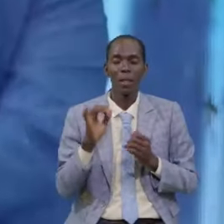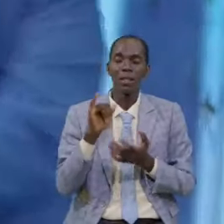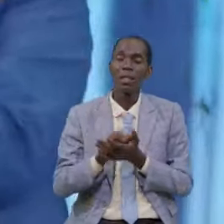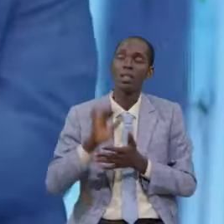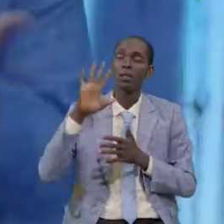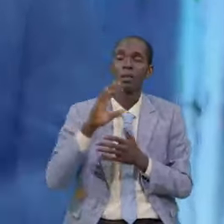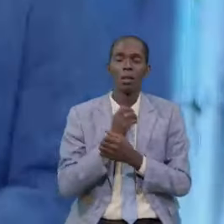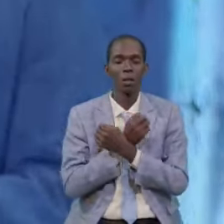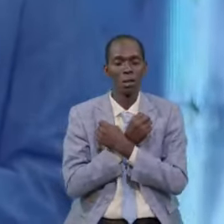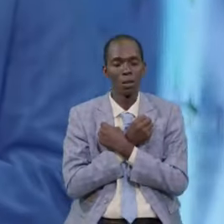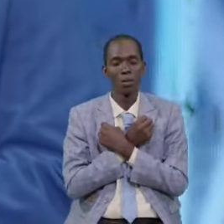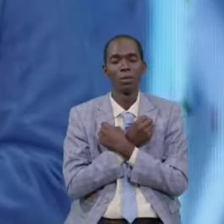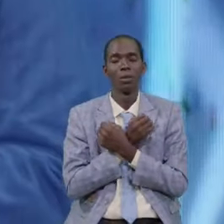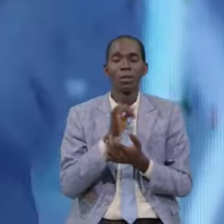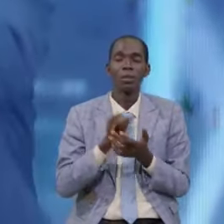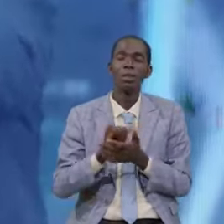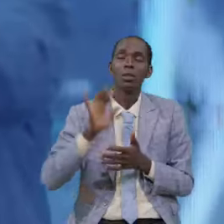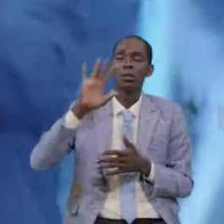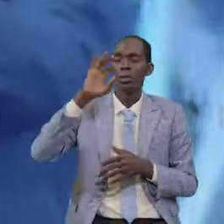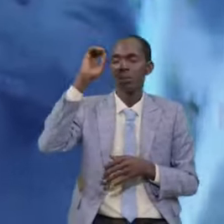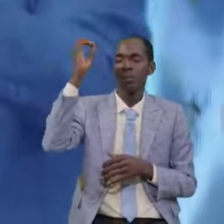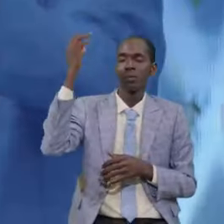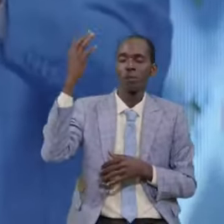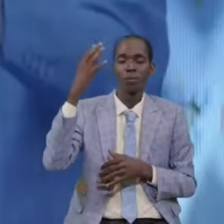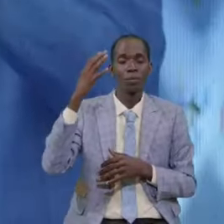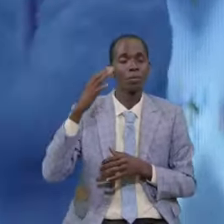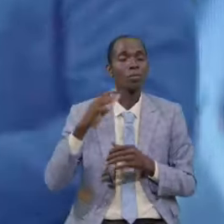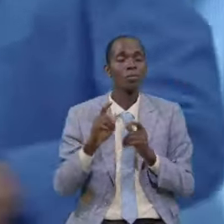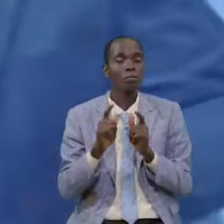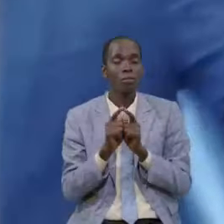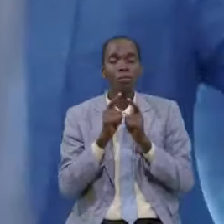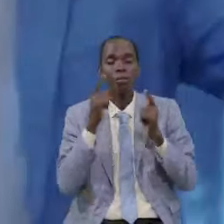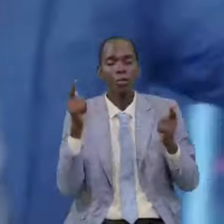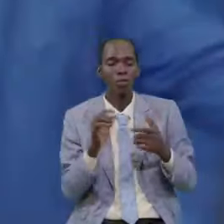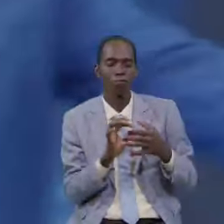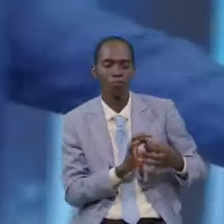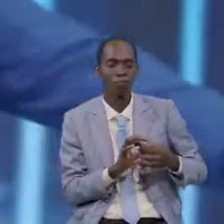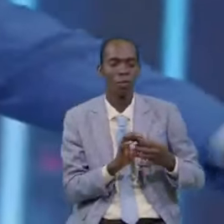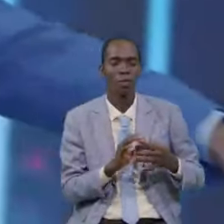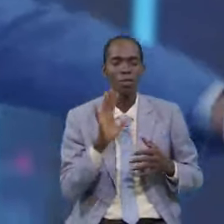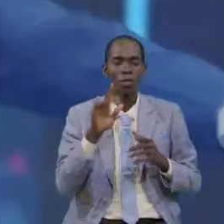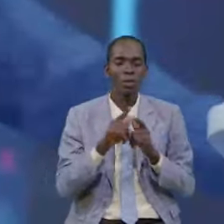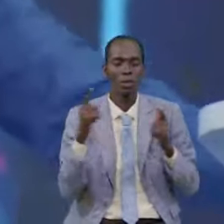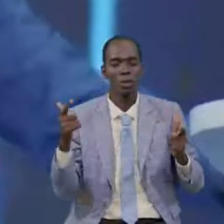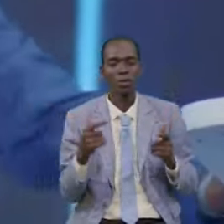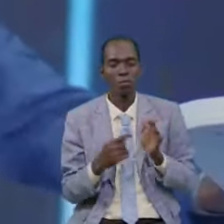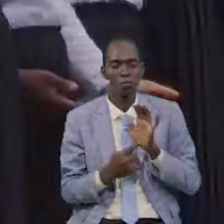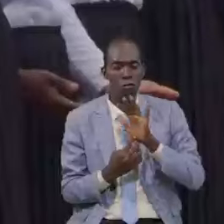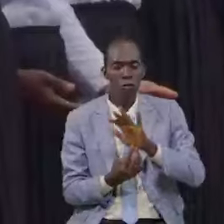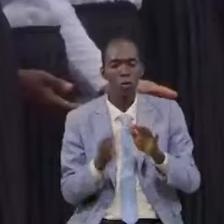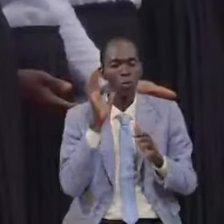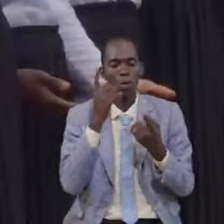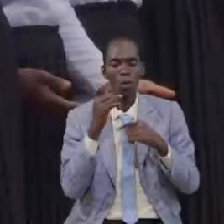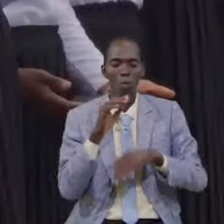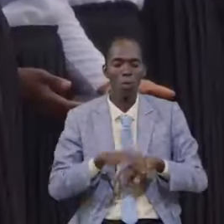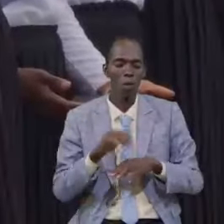that your great compassion, that the great manifestation will come upon every life at this